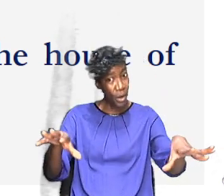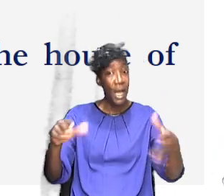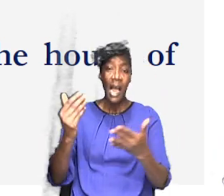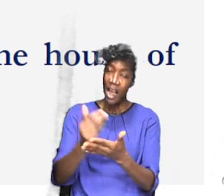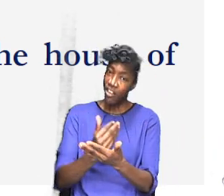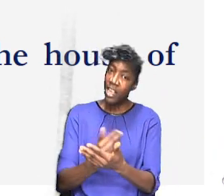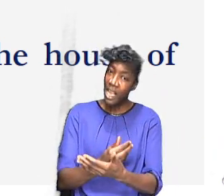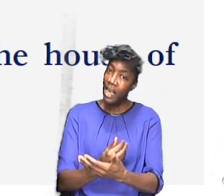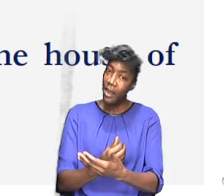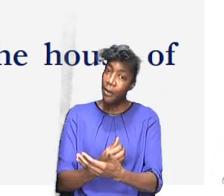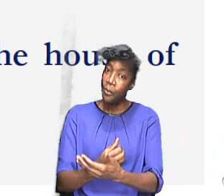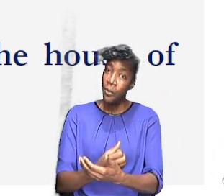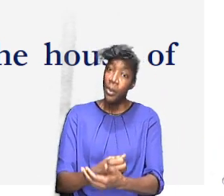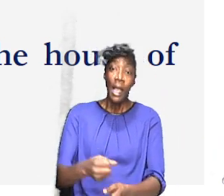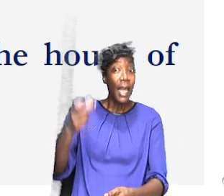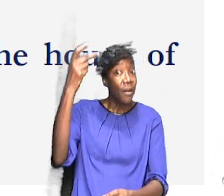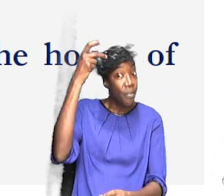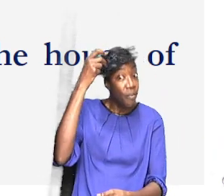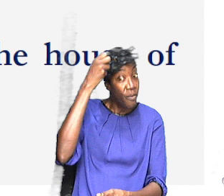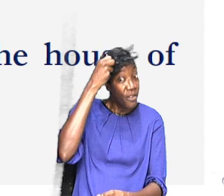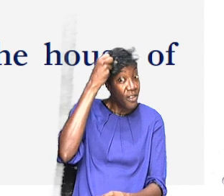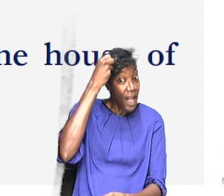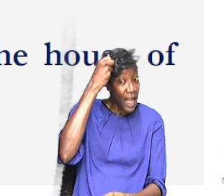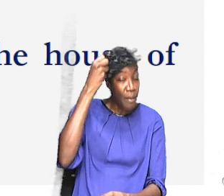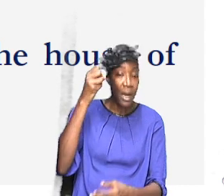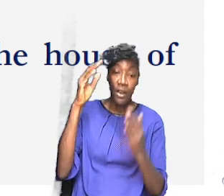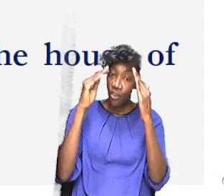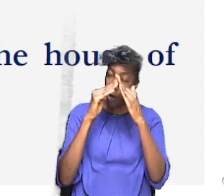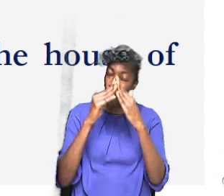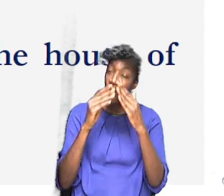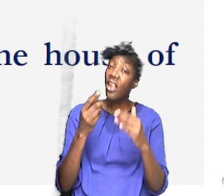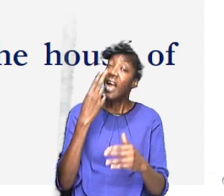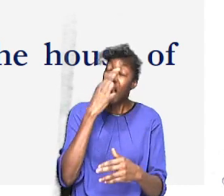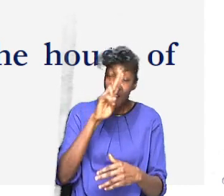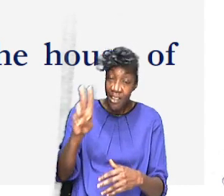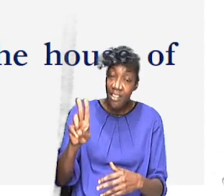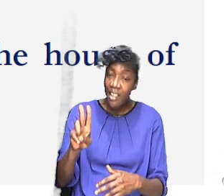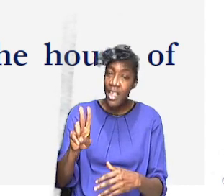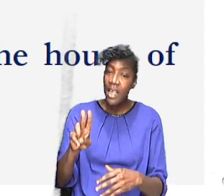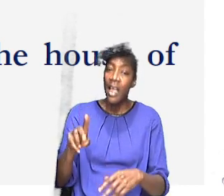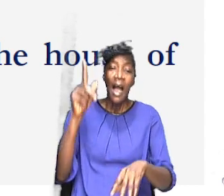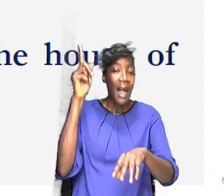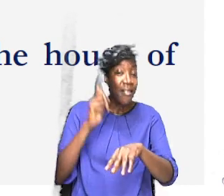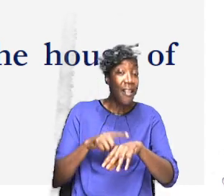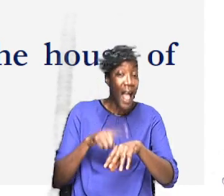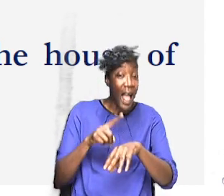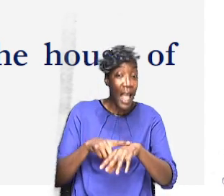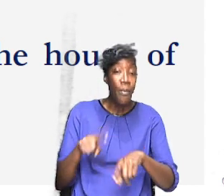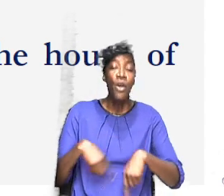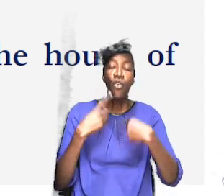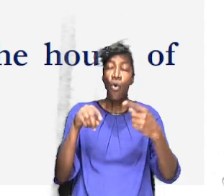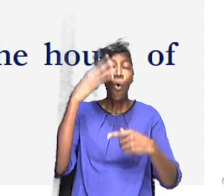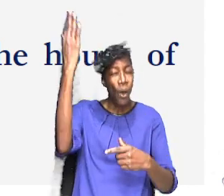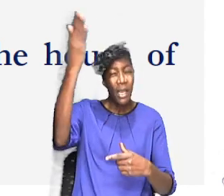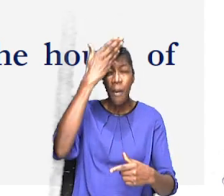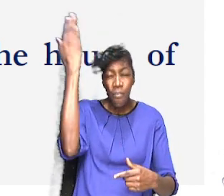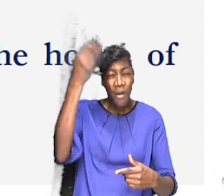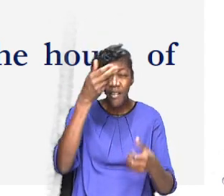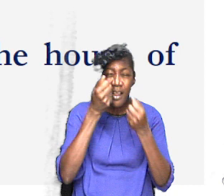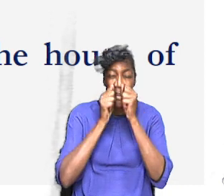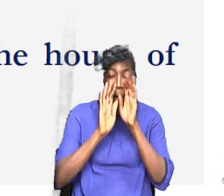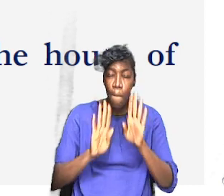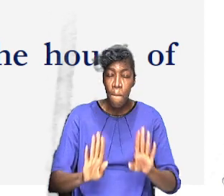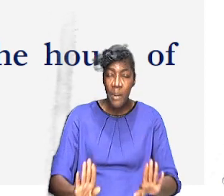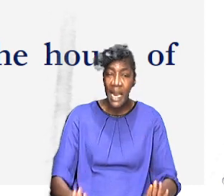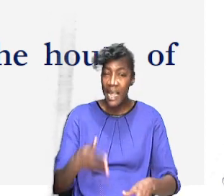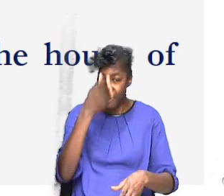house, amen, and she saw an opportunity to get into the presence of God. She saw an opportunity to bless God, amen.